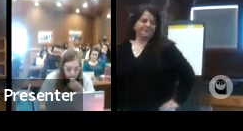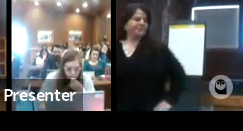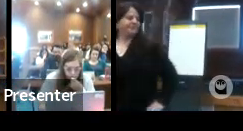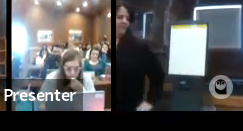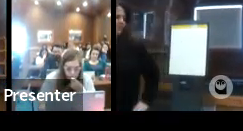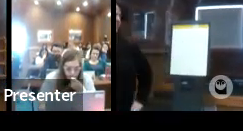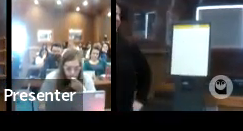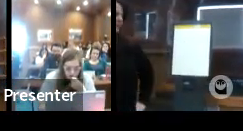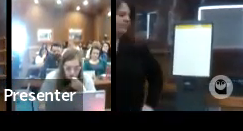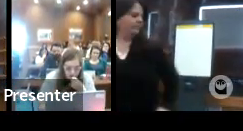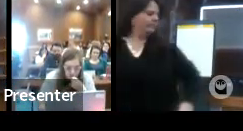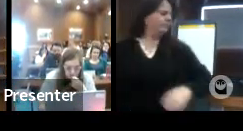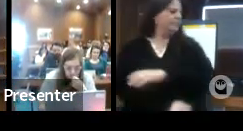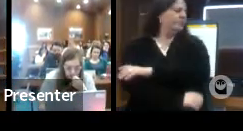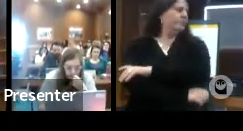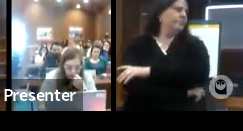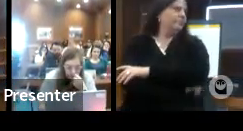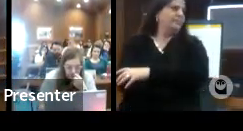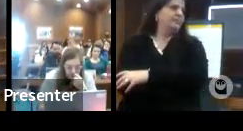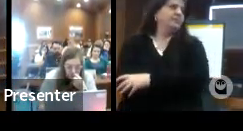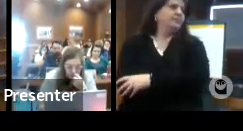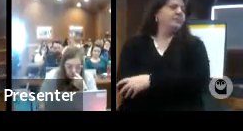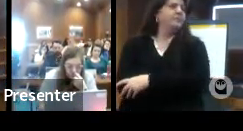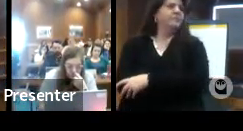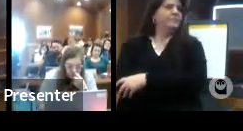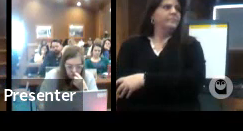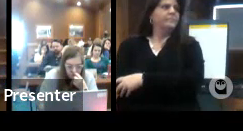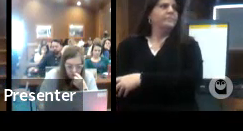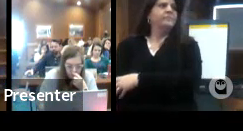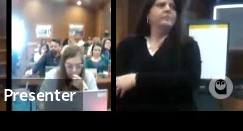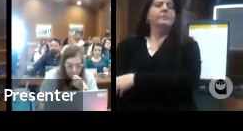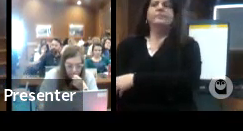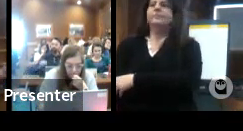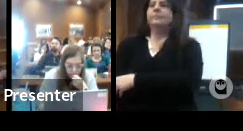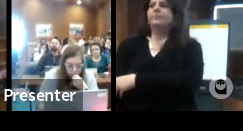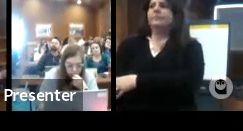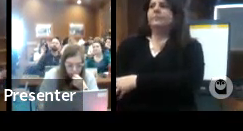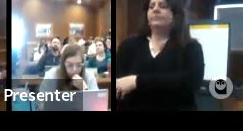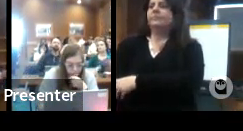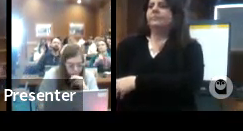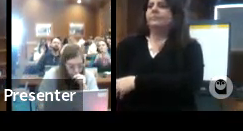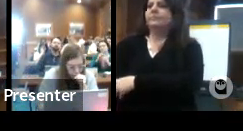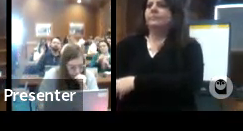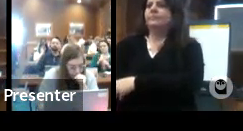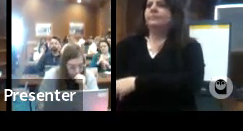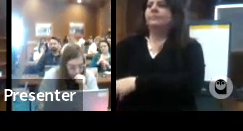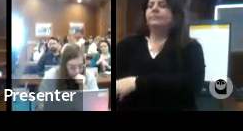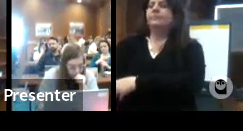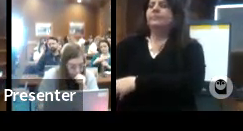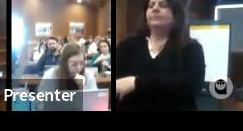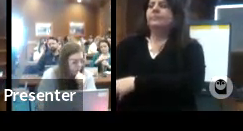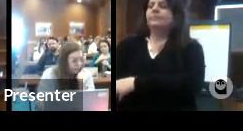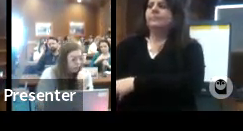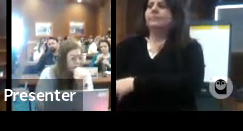questions. So you can let the prosecutor ask a couple questions to one volunteer and then rotate in someone else. But essentially,